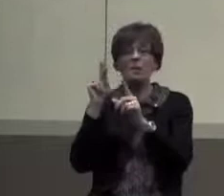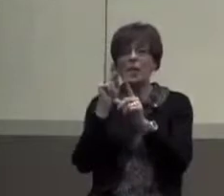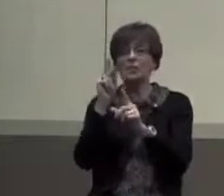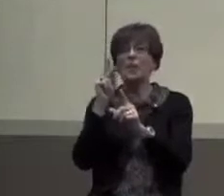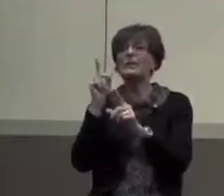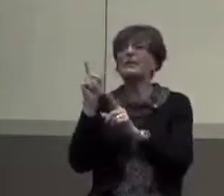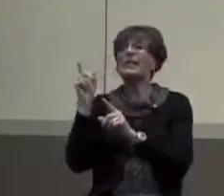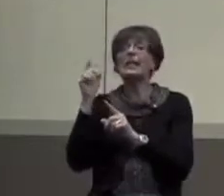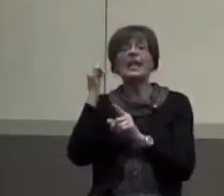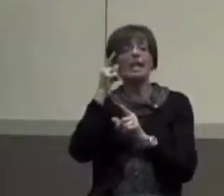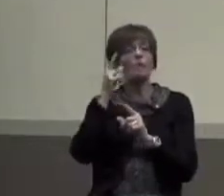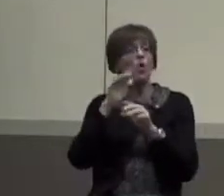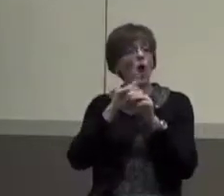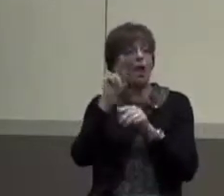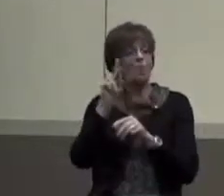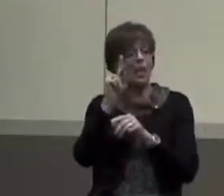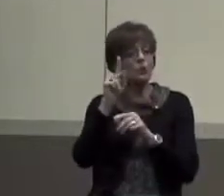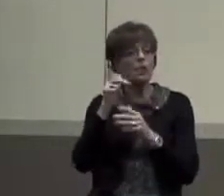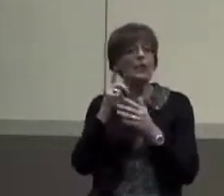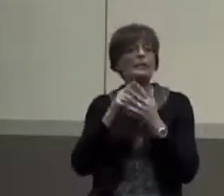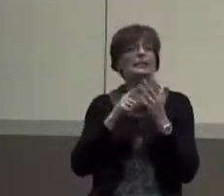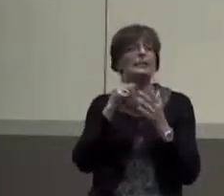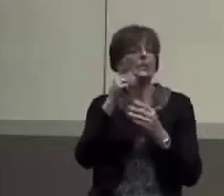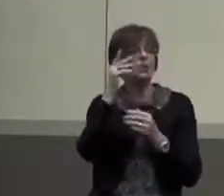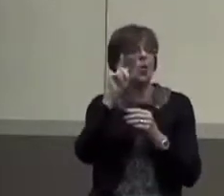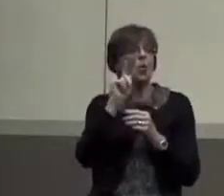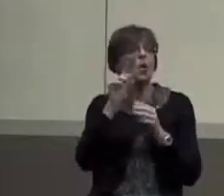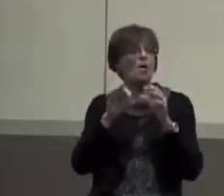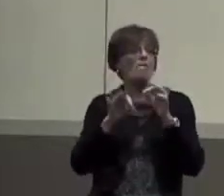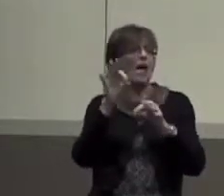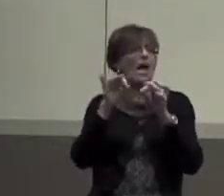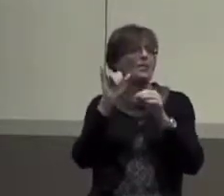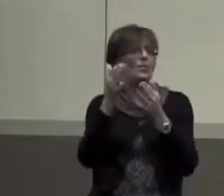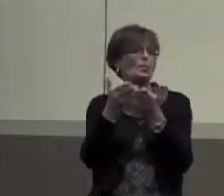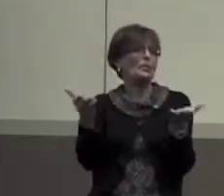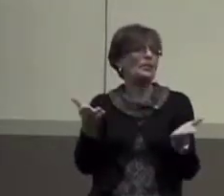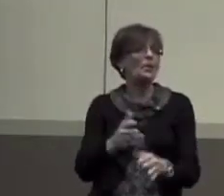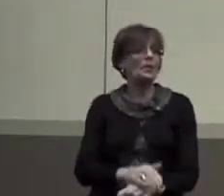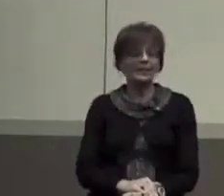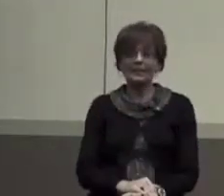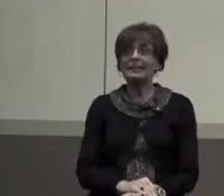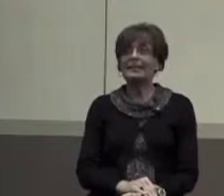on Pinterest, you know where to find them.